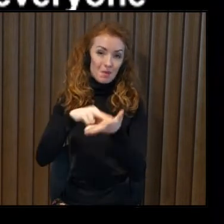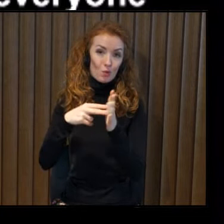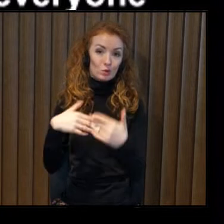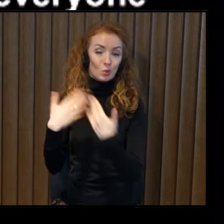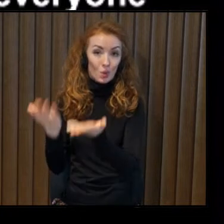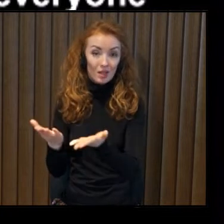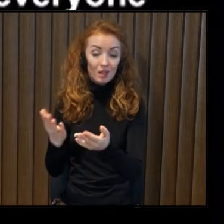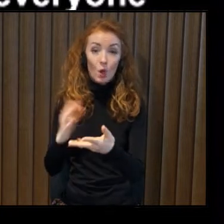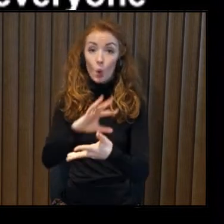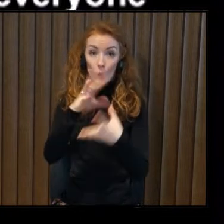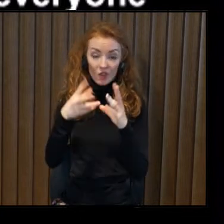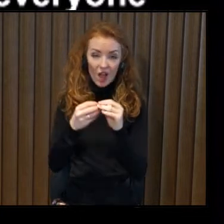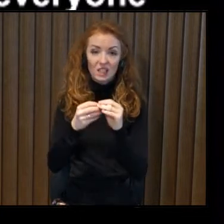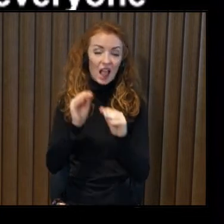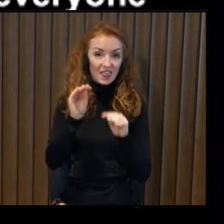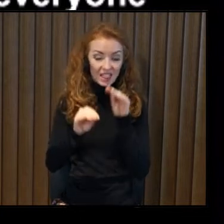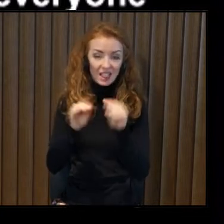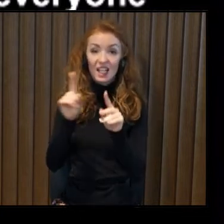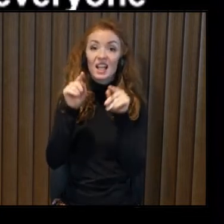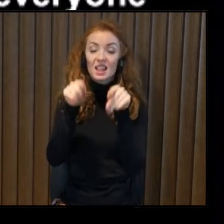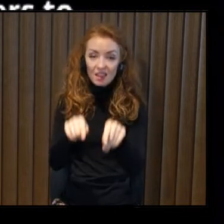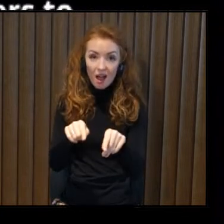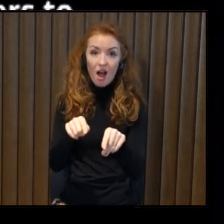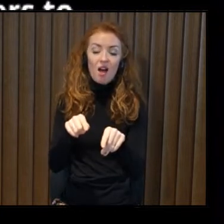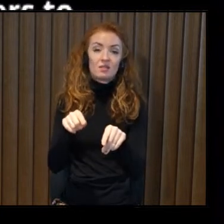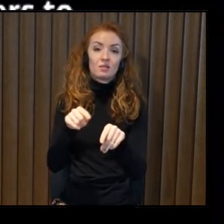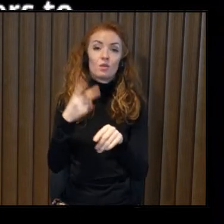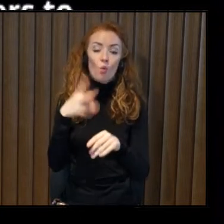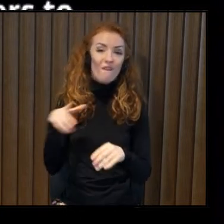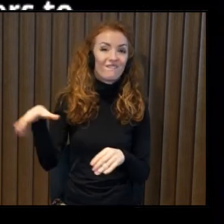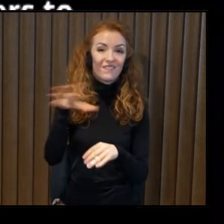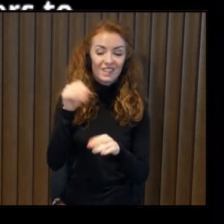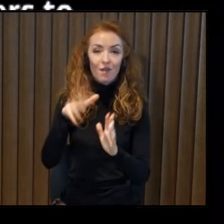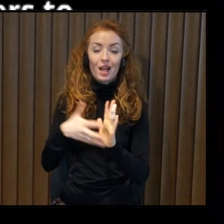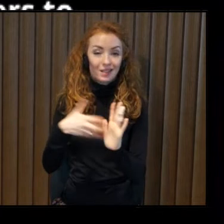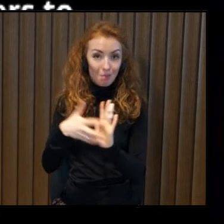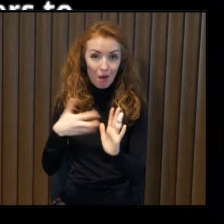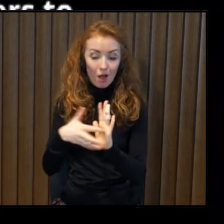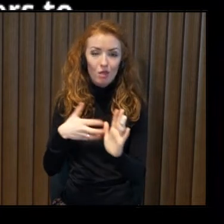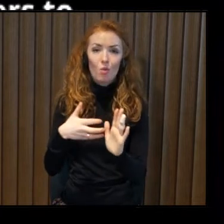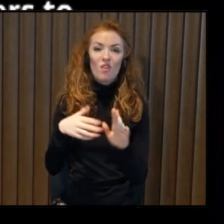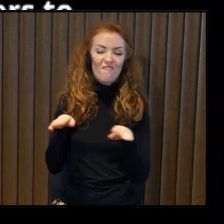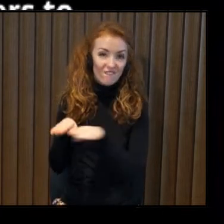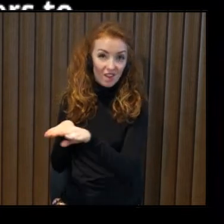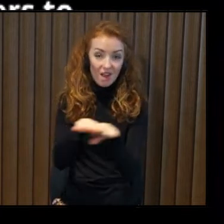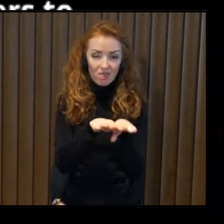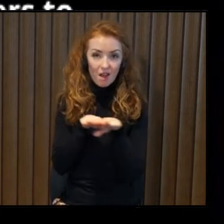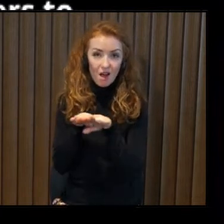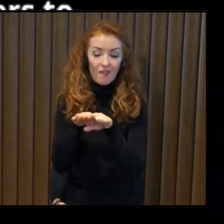about designing solutions that everyone can use equally. It's about designing solutions that